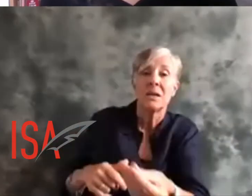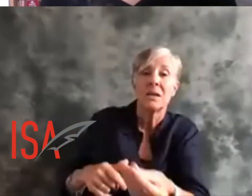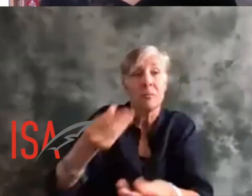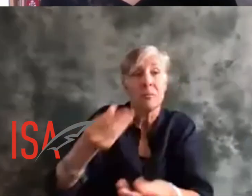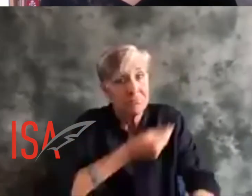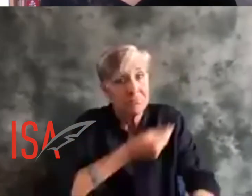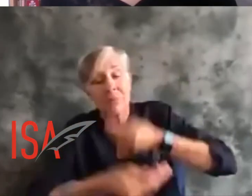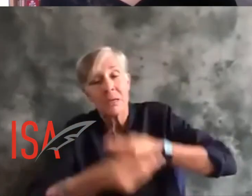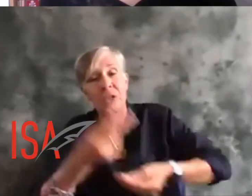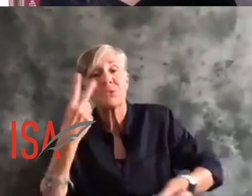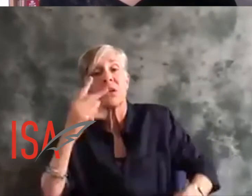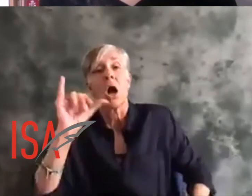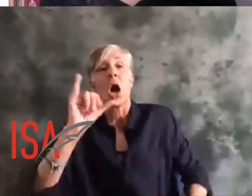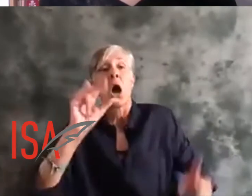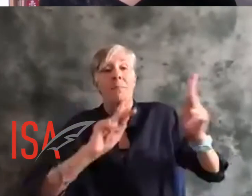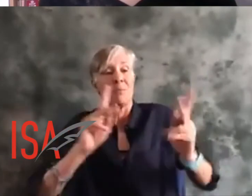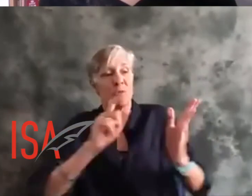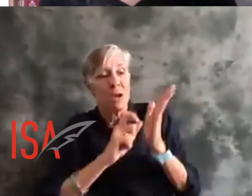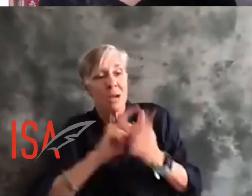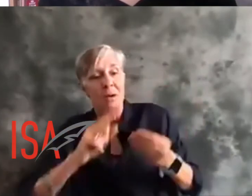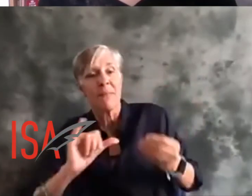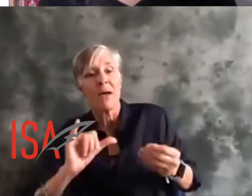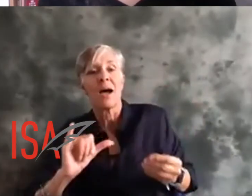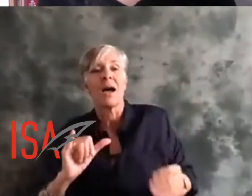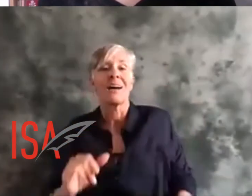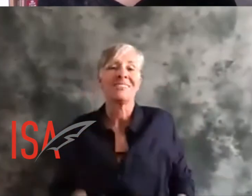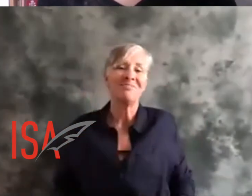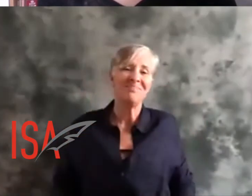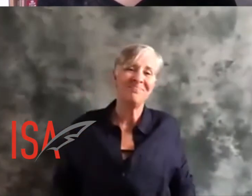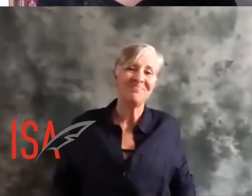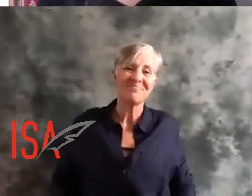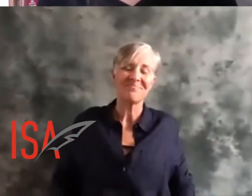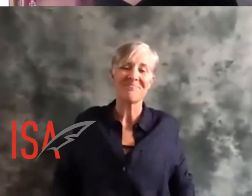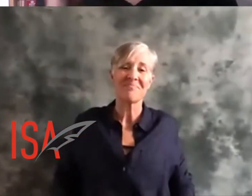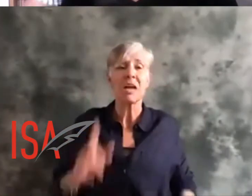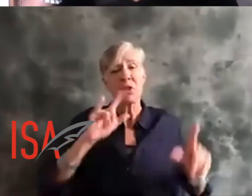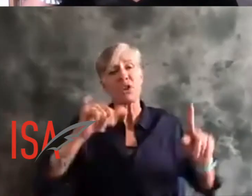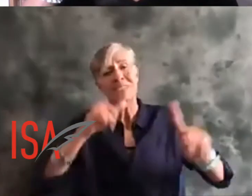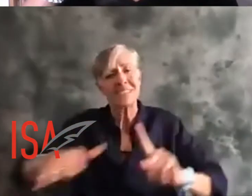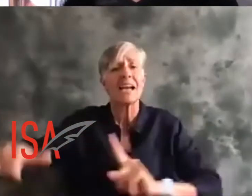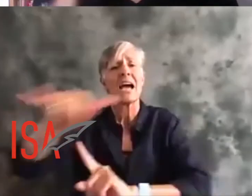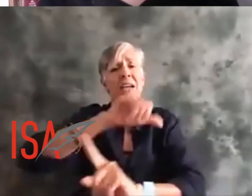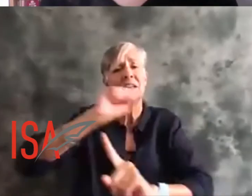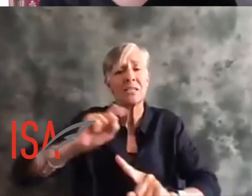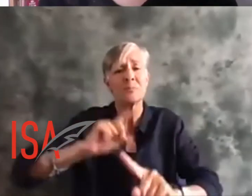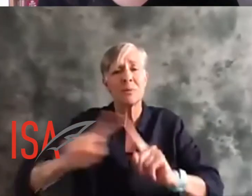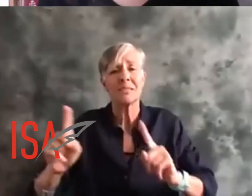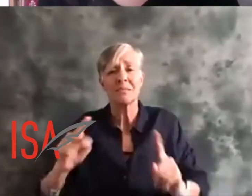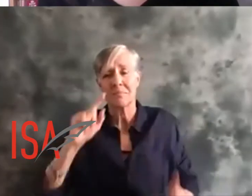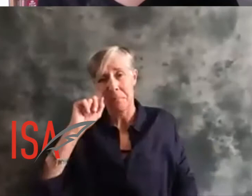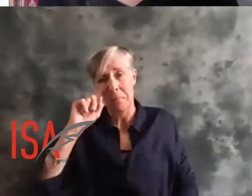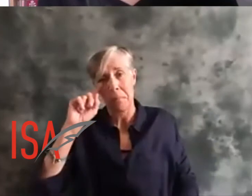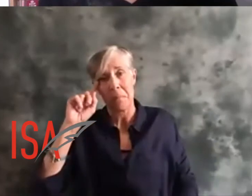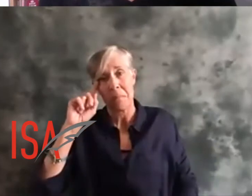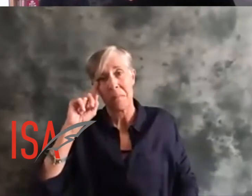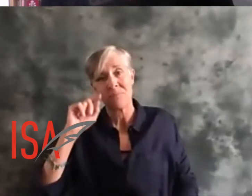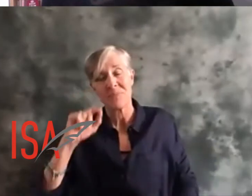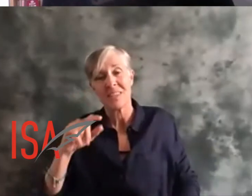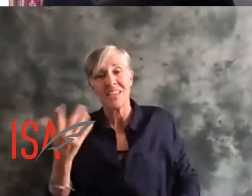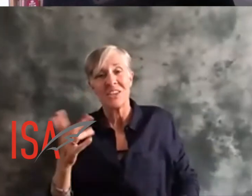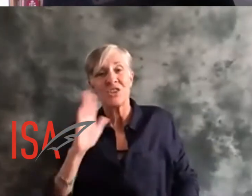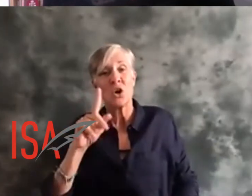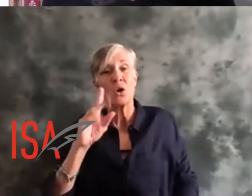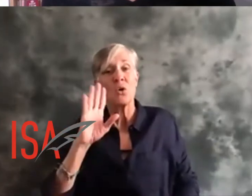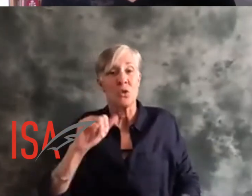And I think, you know, and even though there's not a standard versus kind of the typical, you know, capitalize the person when we first see